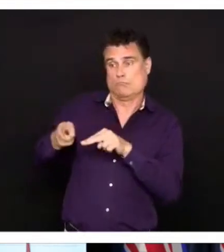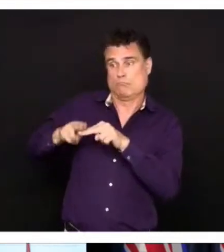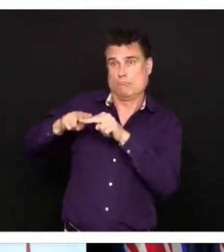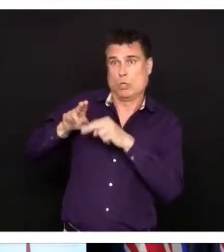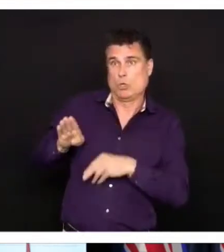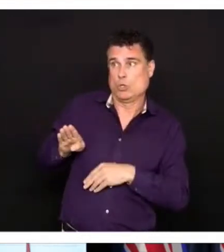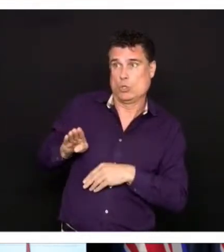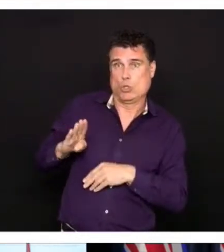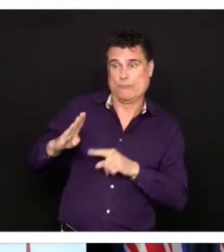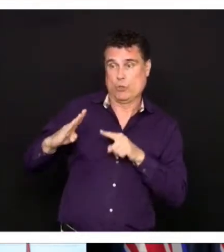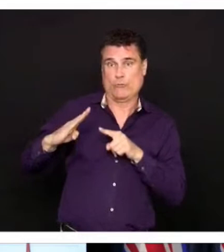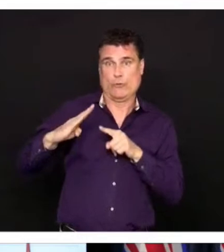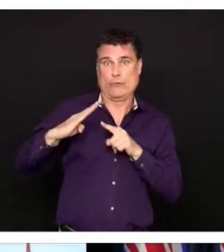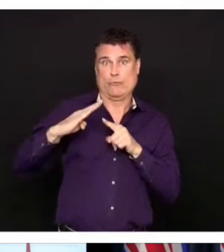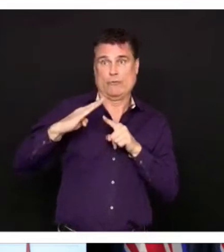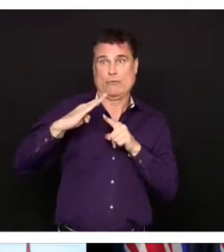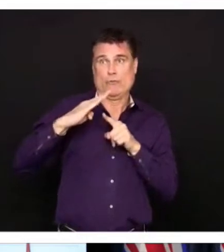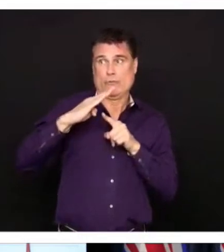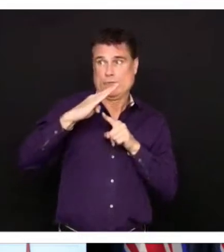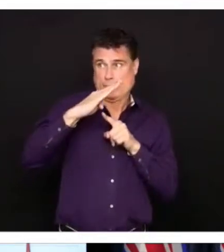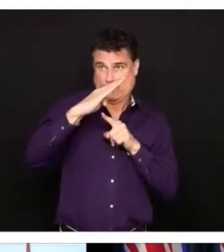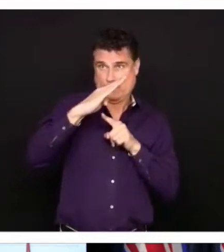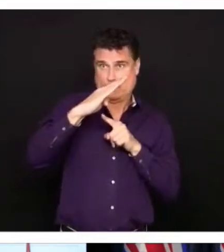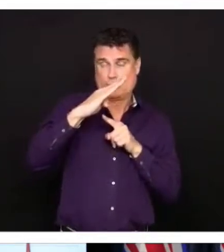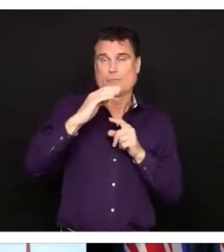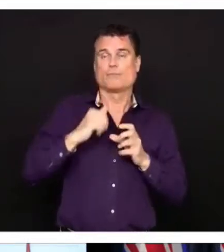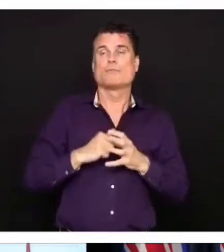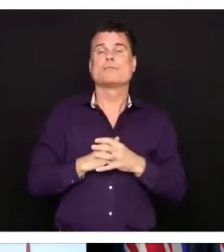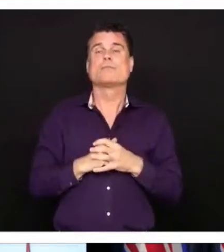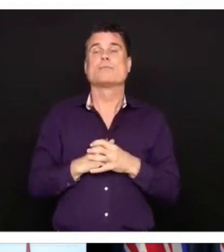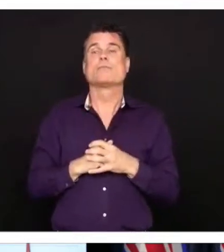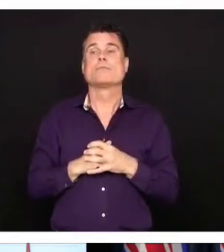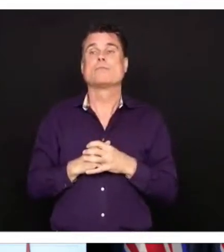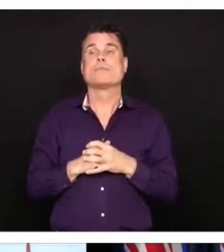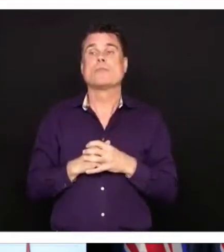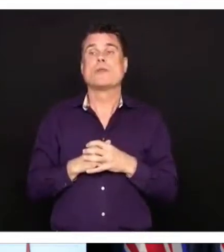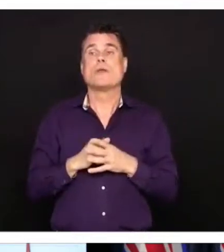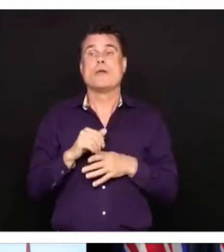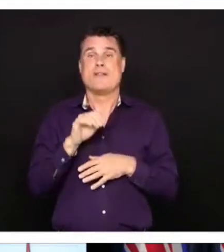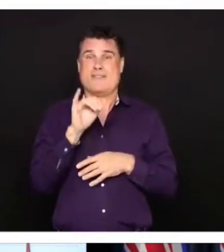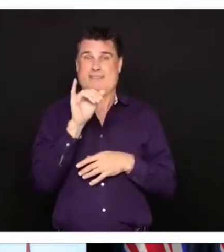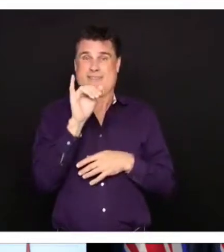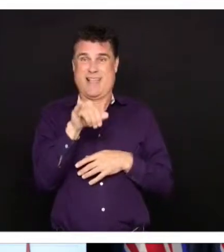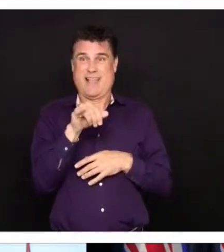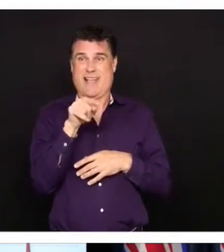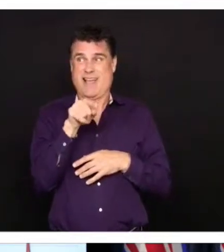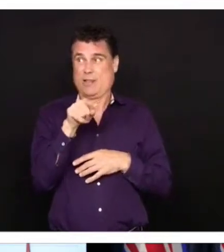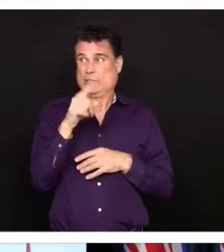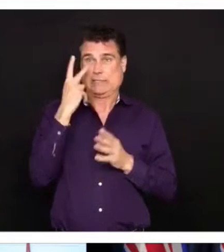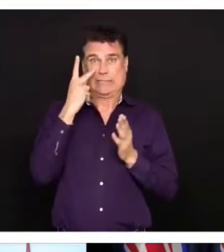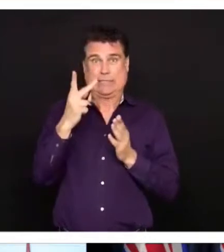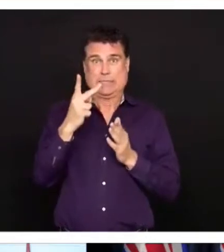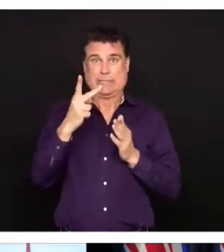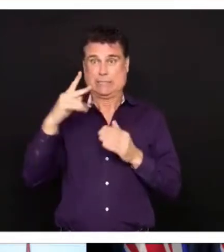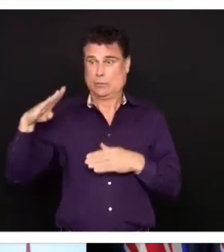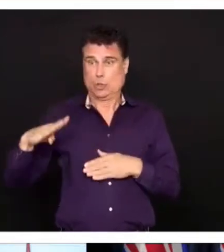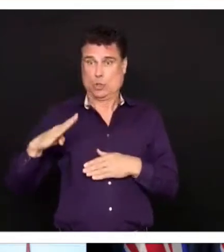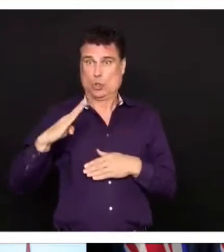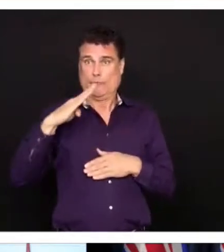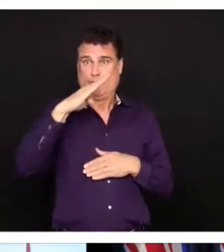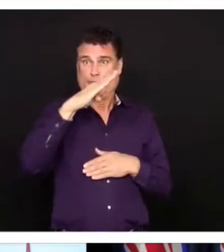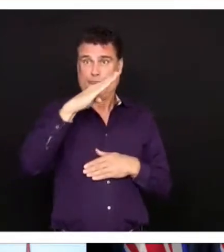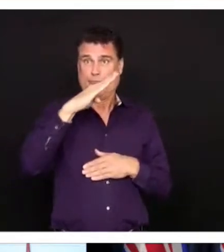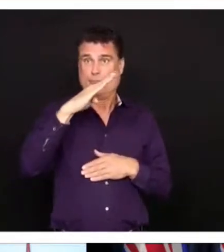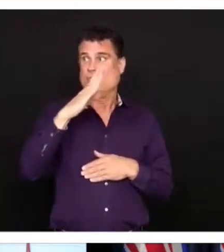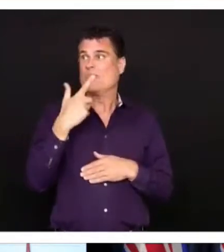the thick line on the top, the pink line, is what we call the new cases. So this is what we have been